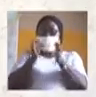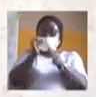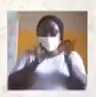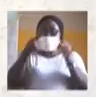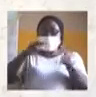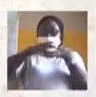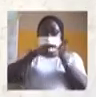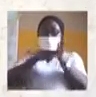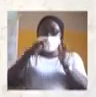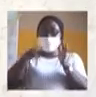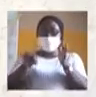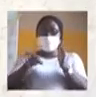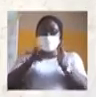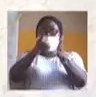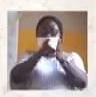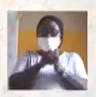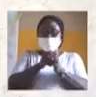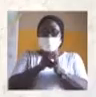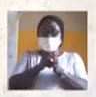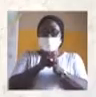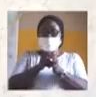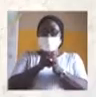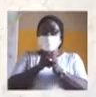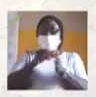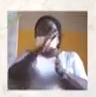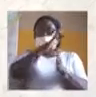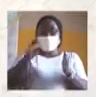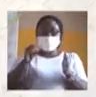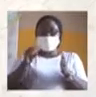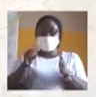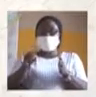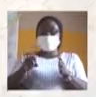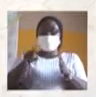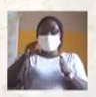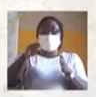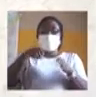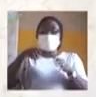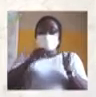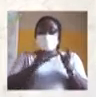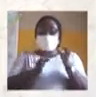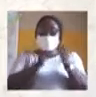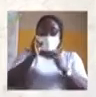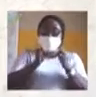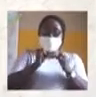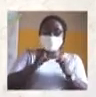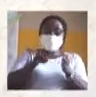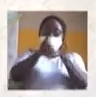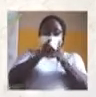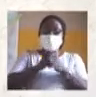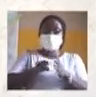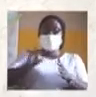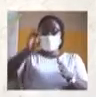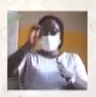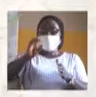and derived a demand curve from the demand schedule. We later discussed the